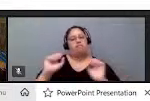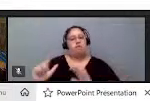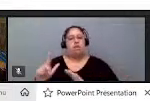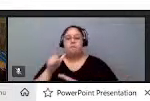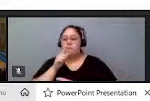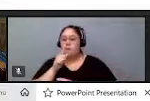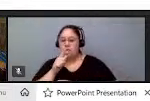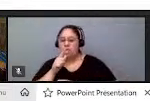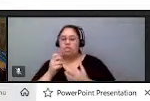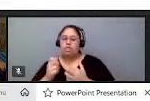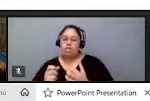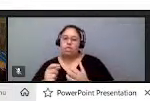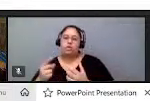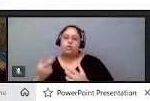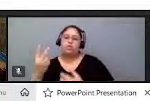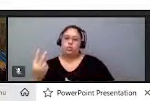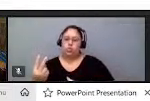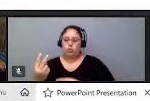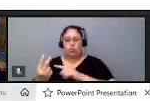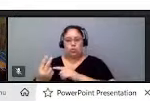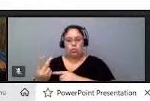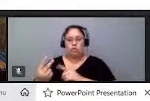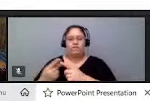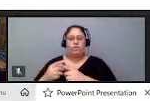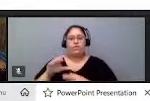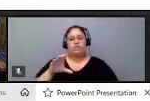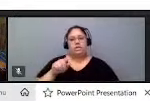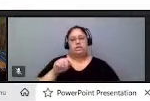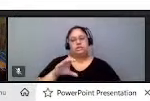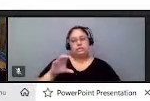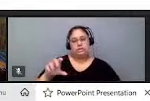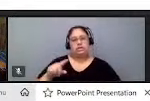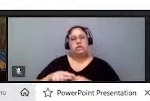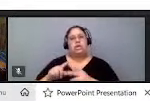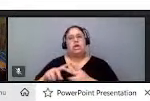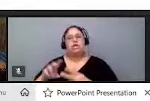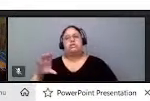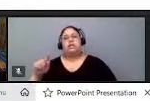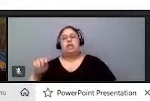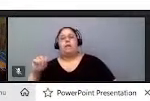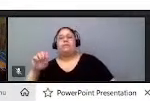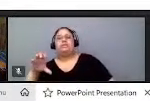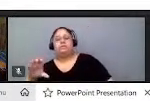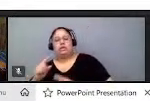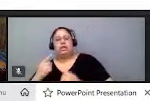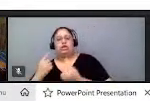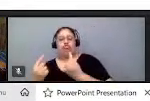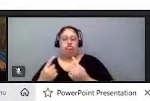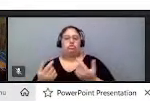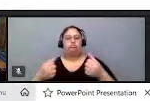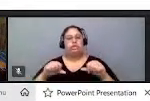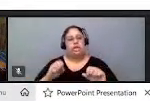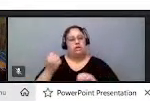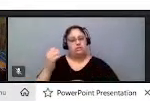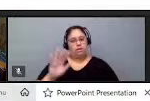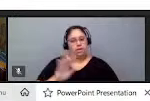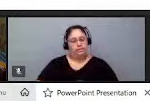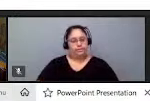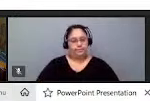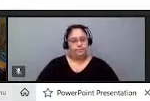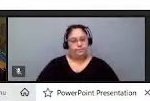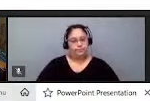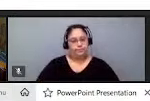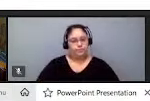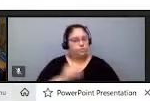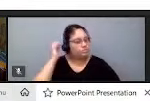public terminal operators those are two that'll be for ctct and CT MPT respectively we can move on to the next slide thanks